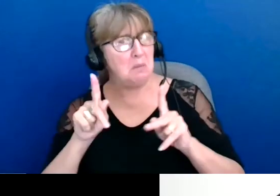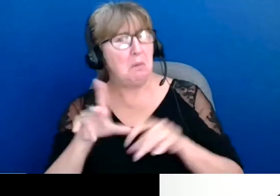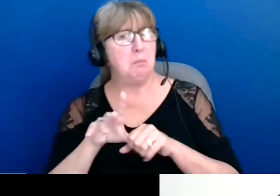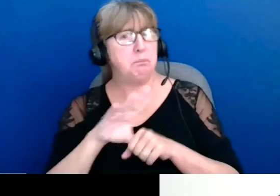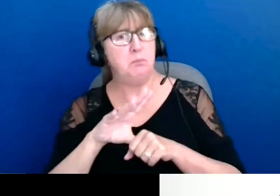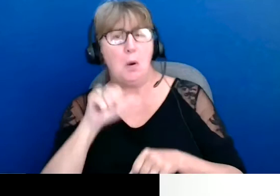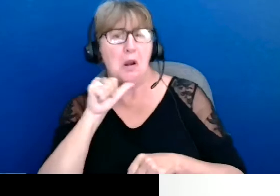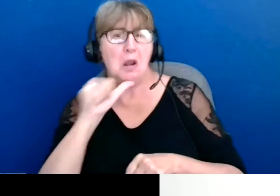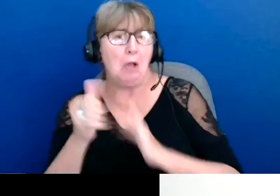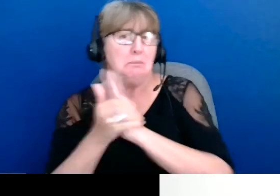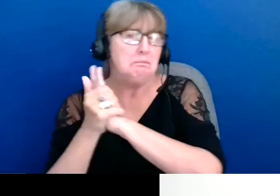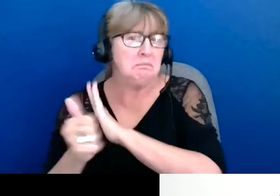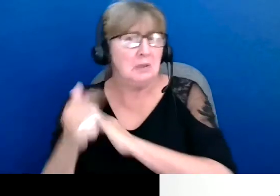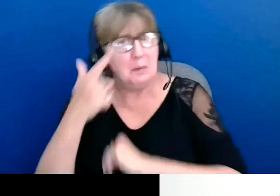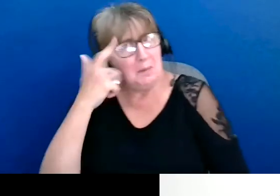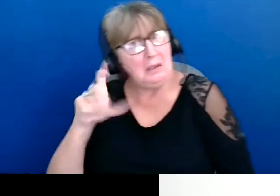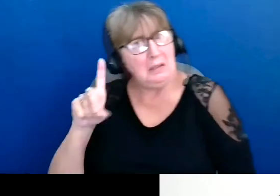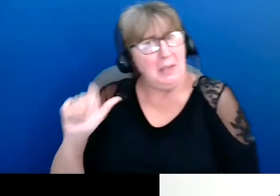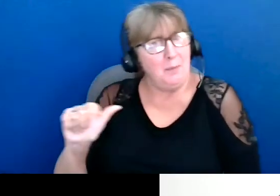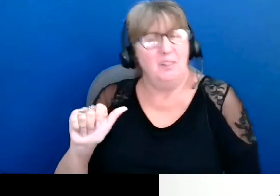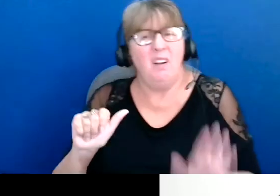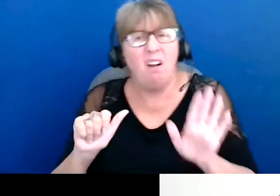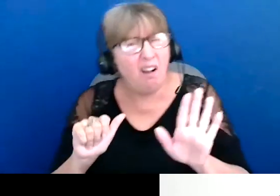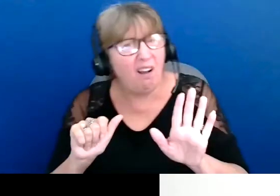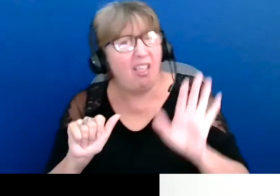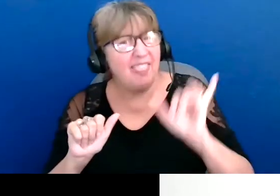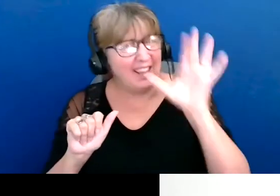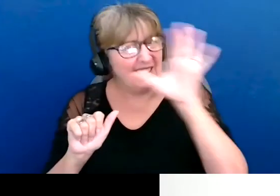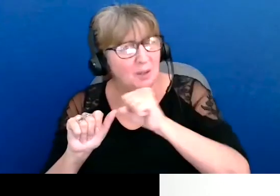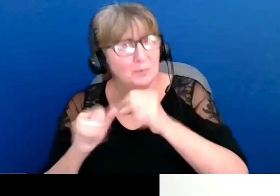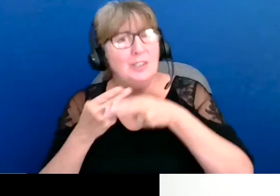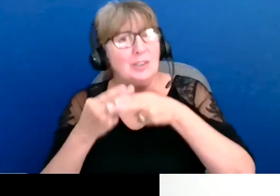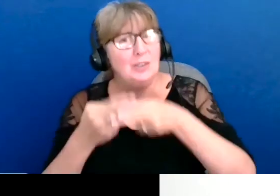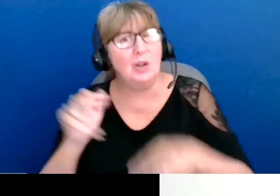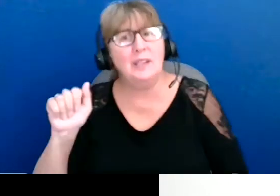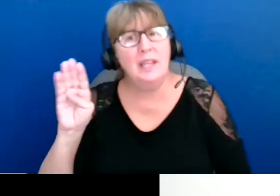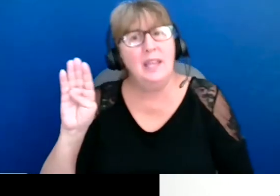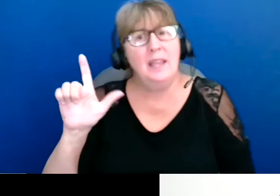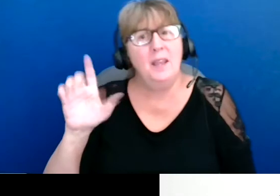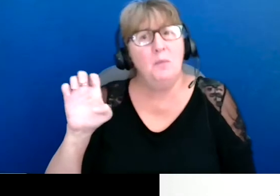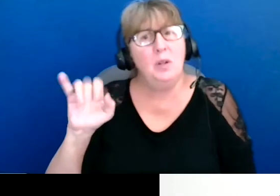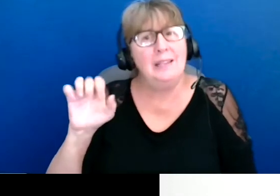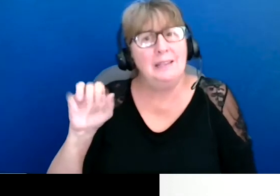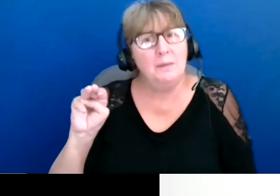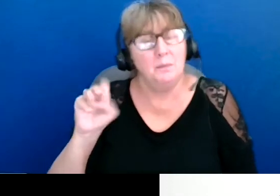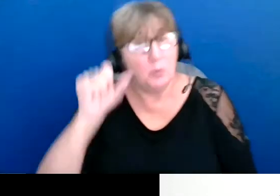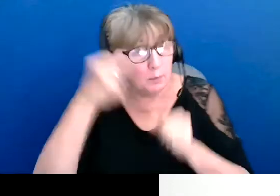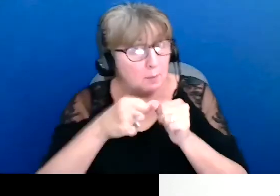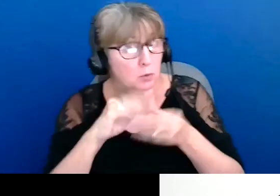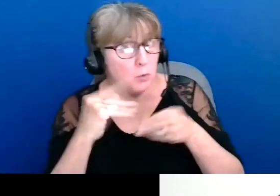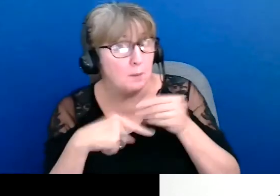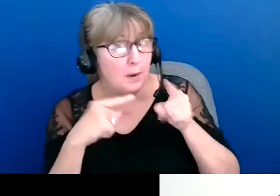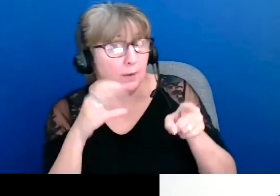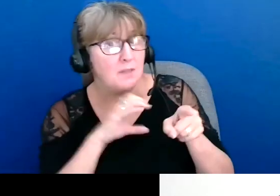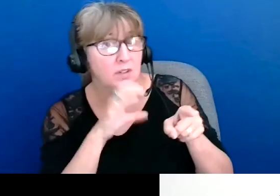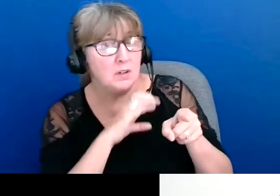competent. That assumption is ableism. Remember the cafeteria story? I could